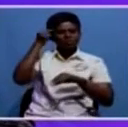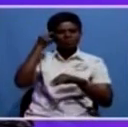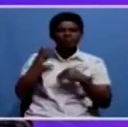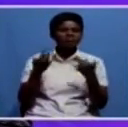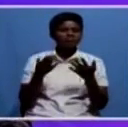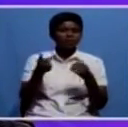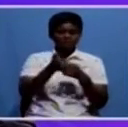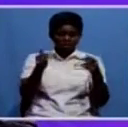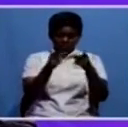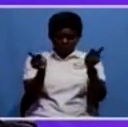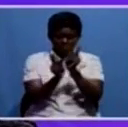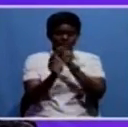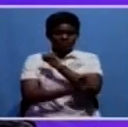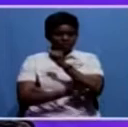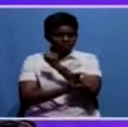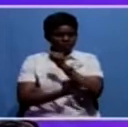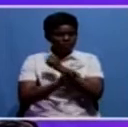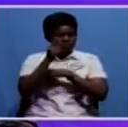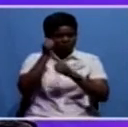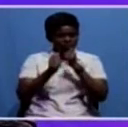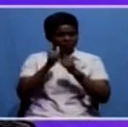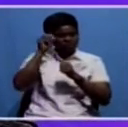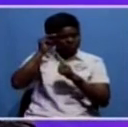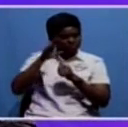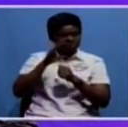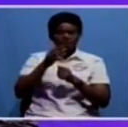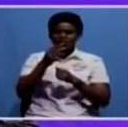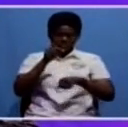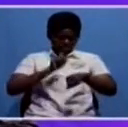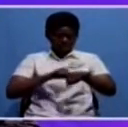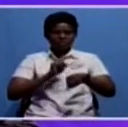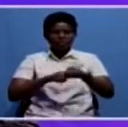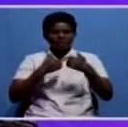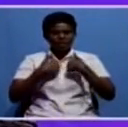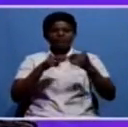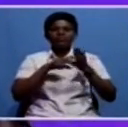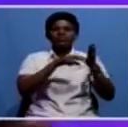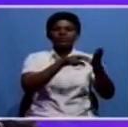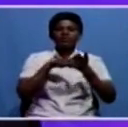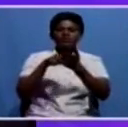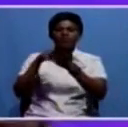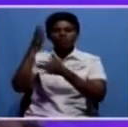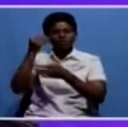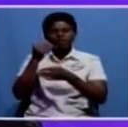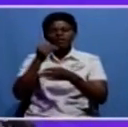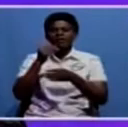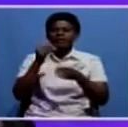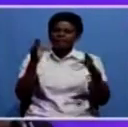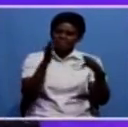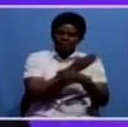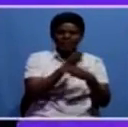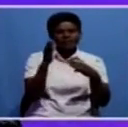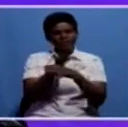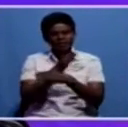in other parts of this country because ministers do not find the time to travel because they are always involved.